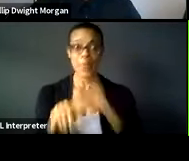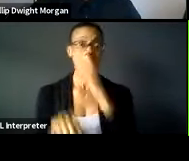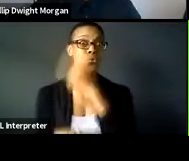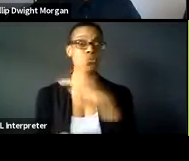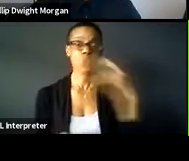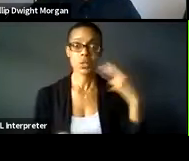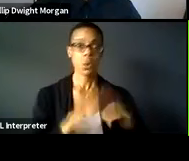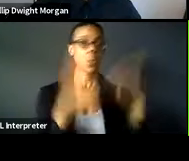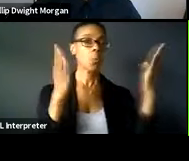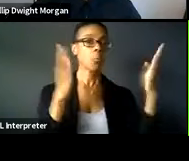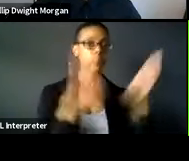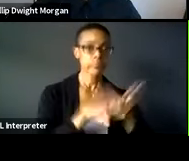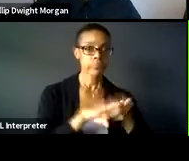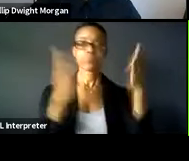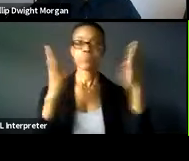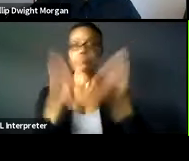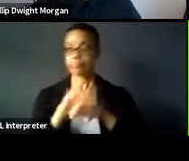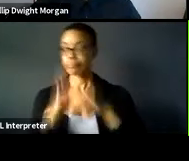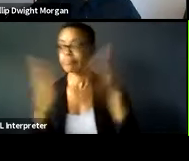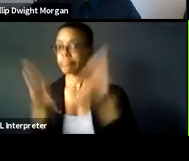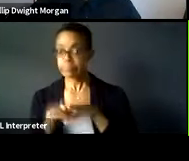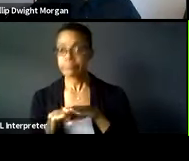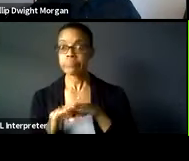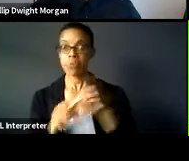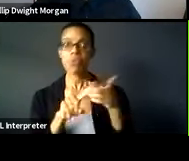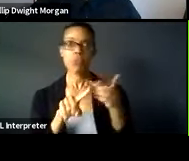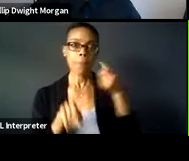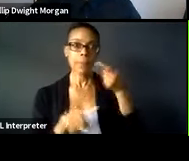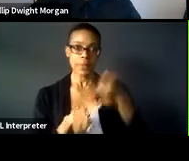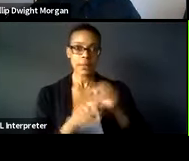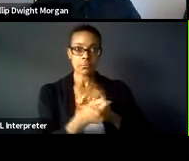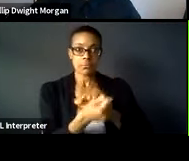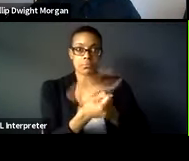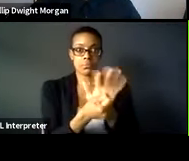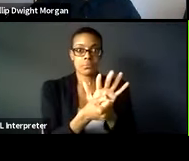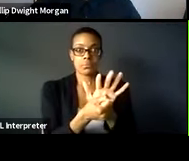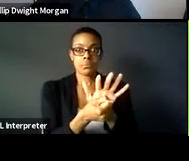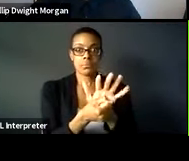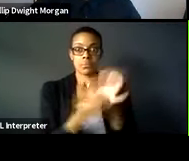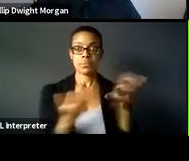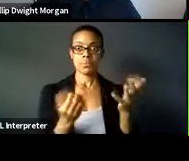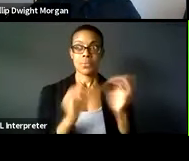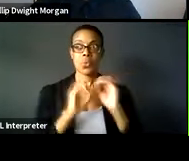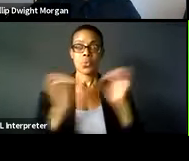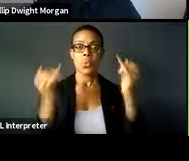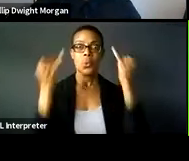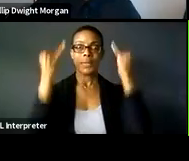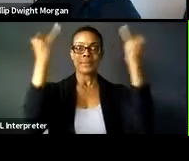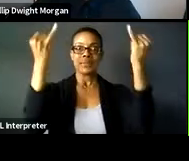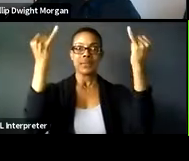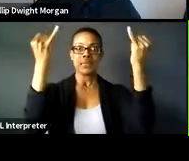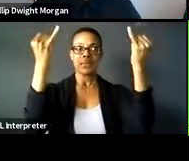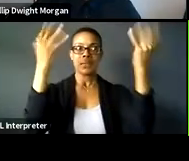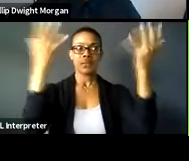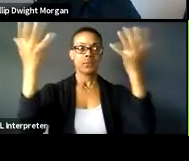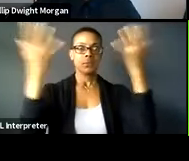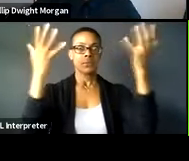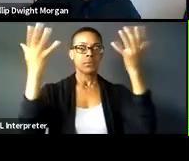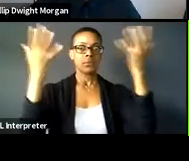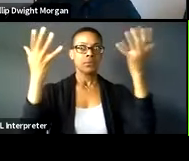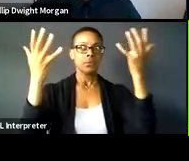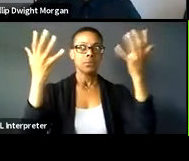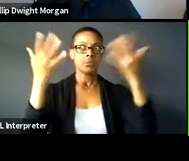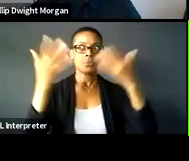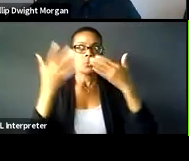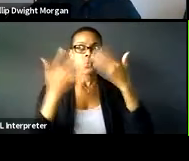and close due to this, and not having any real idea of what is it going to look like on the other